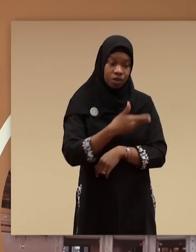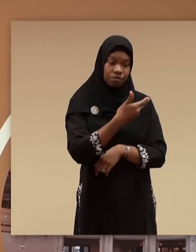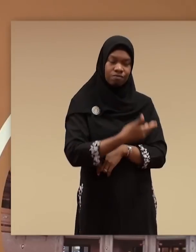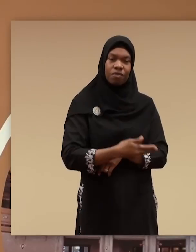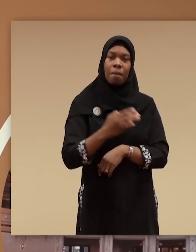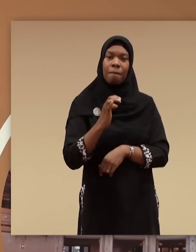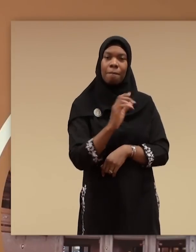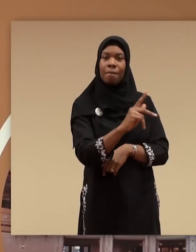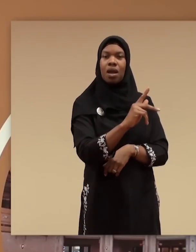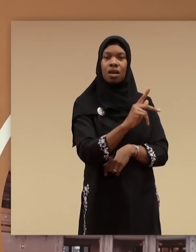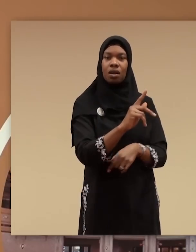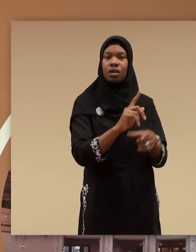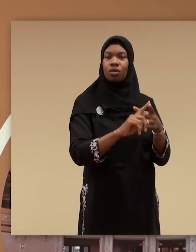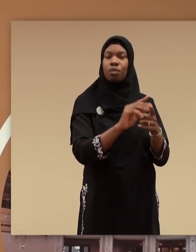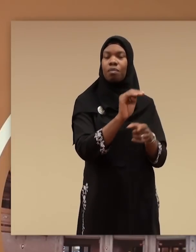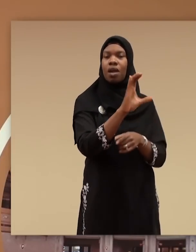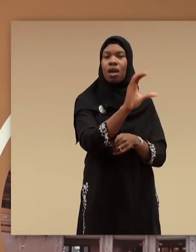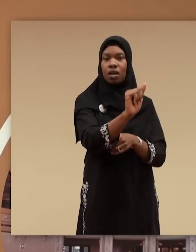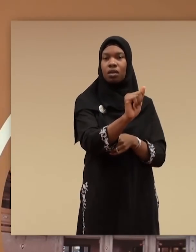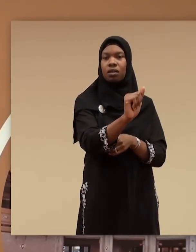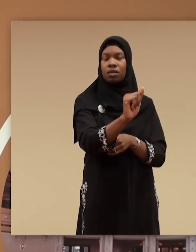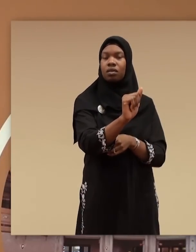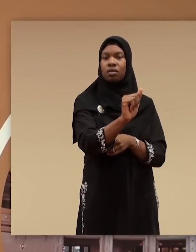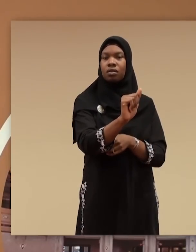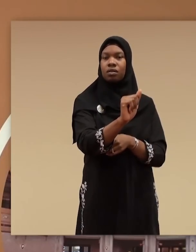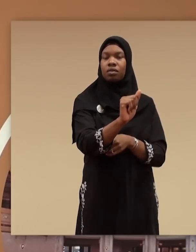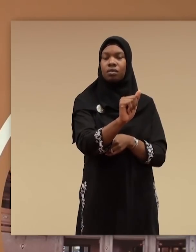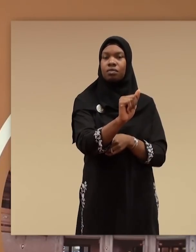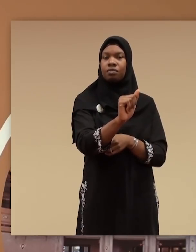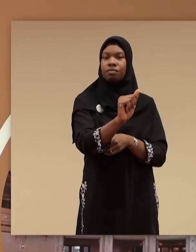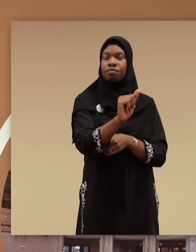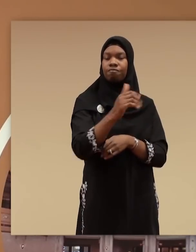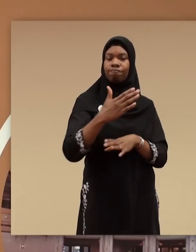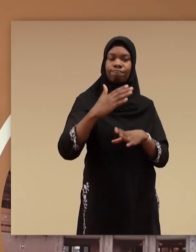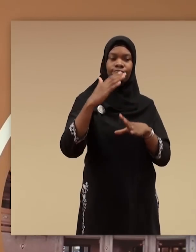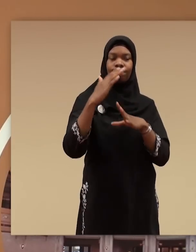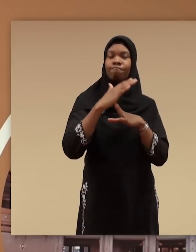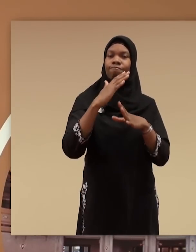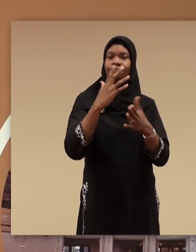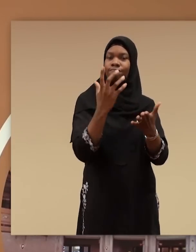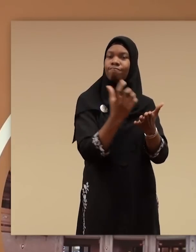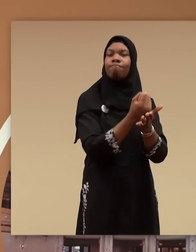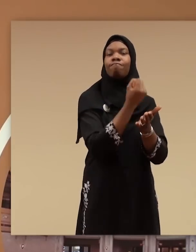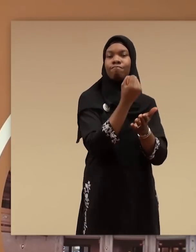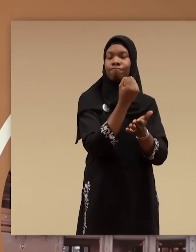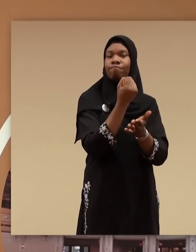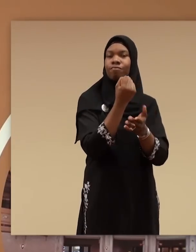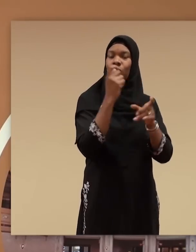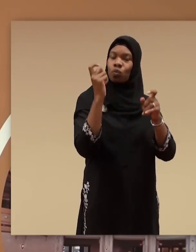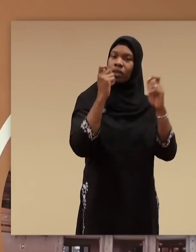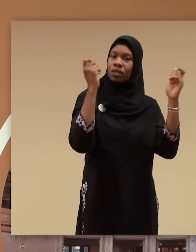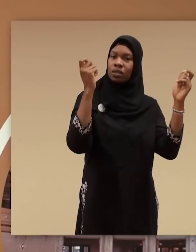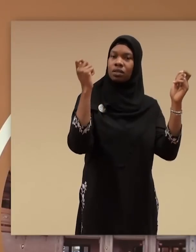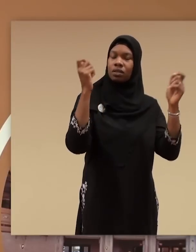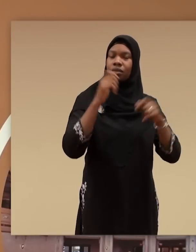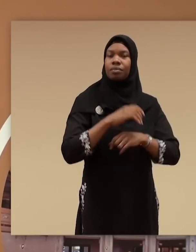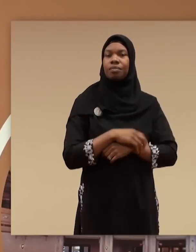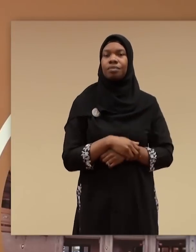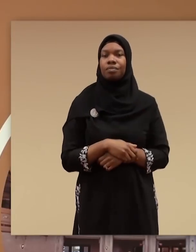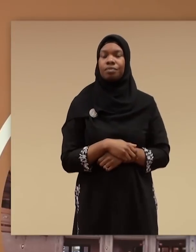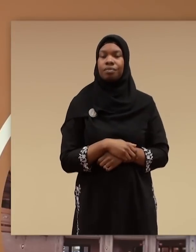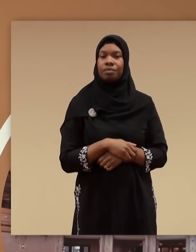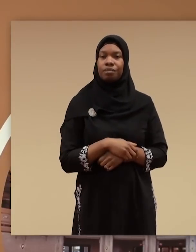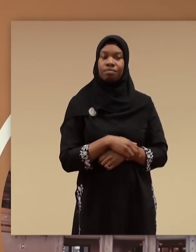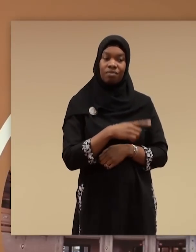he erected his tent in the same spot when Abu Jahl and the rest of the